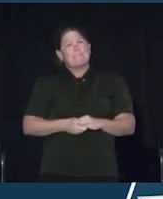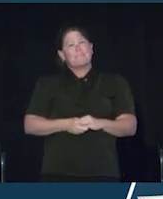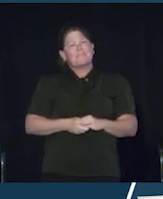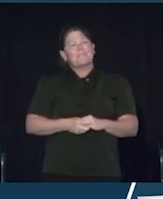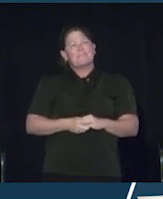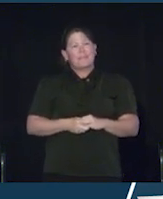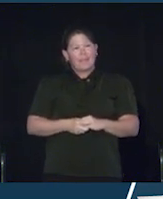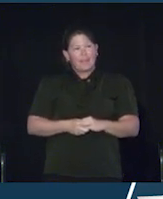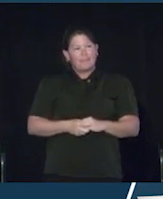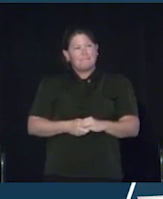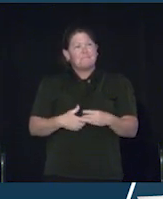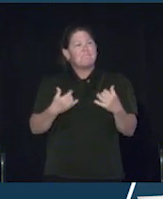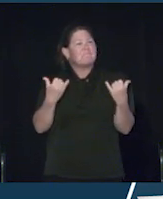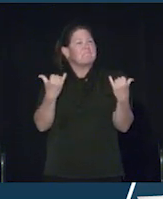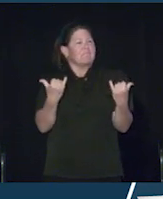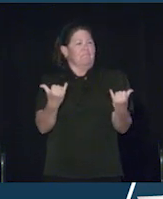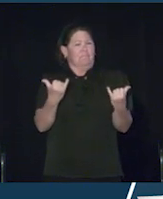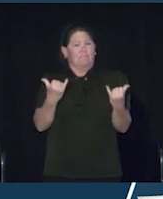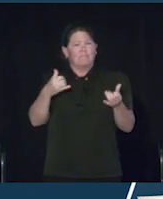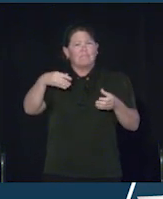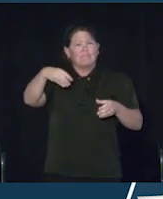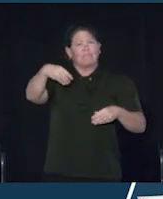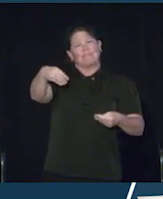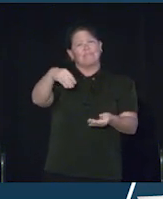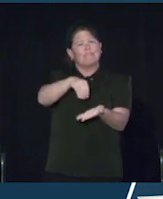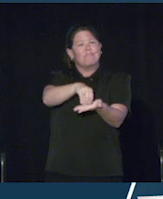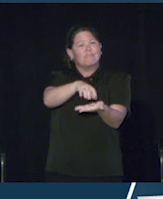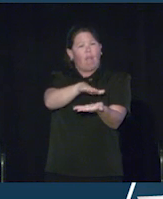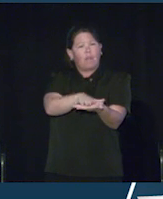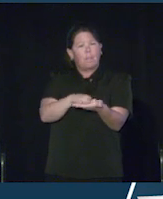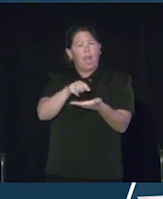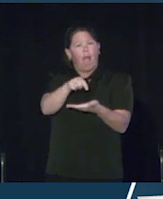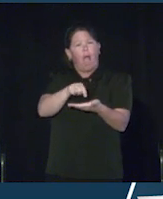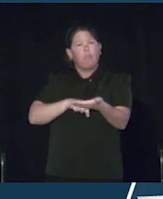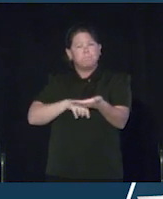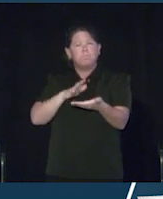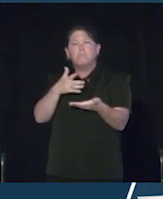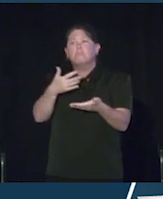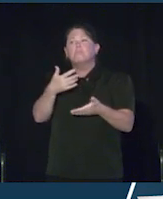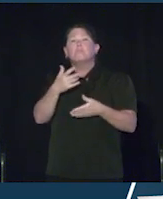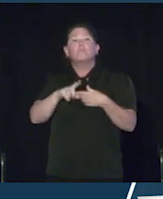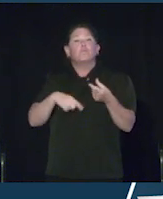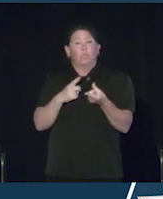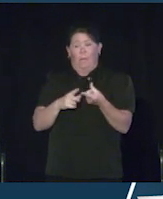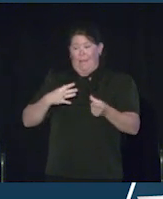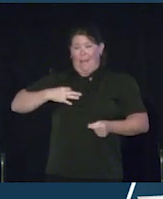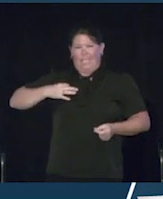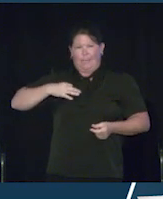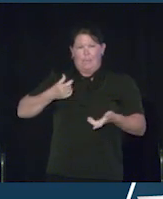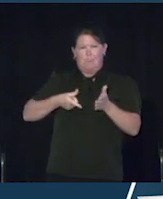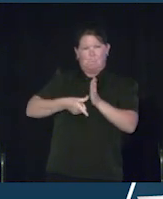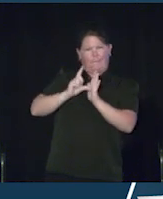what type of documents we need whenever we are reviewing for eligibility.